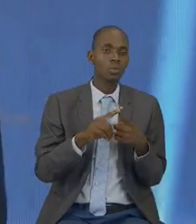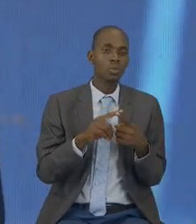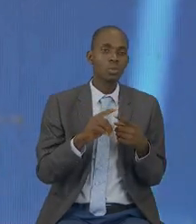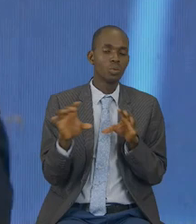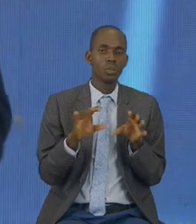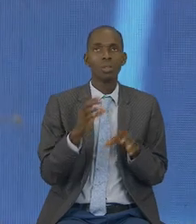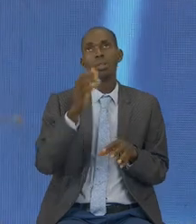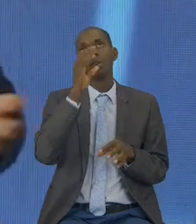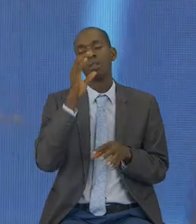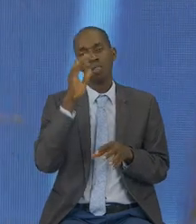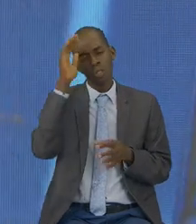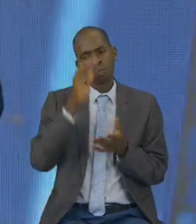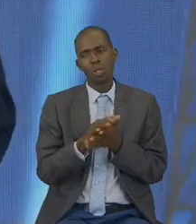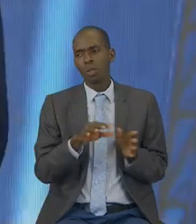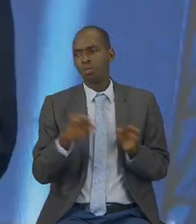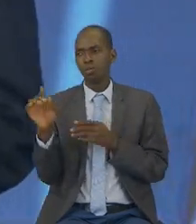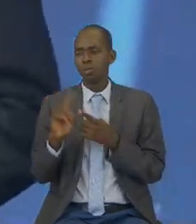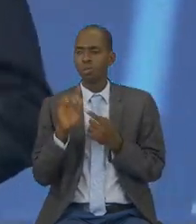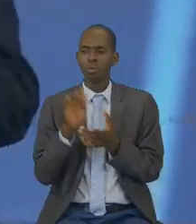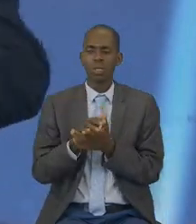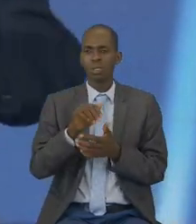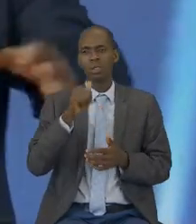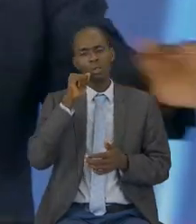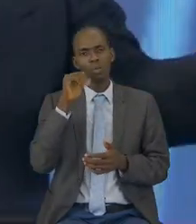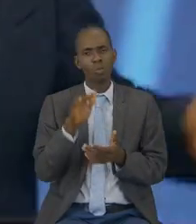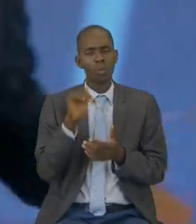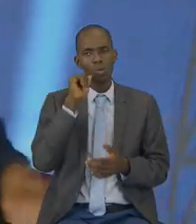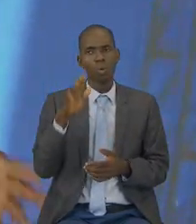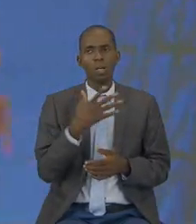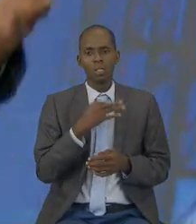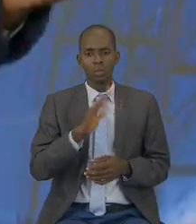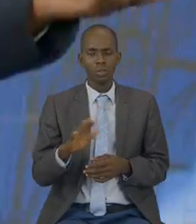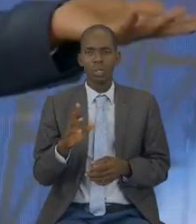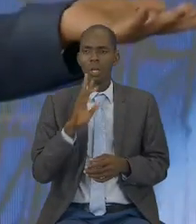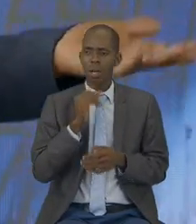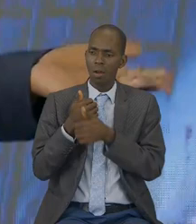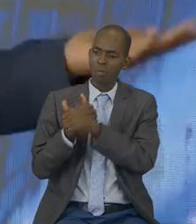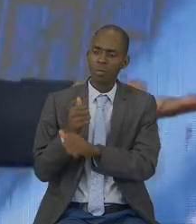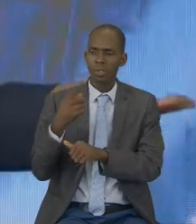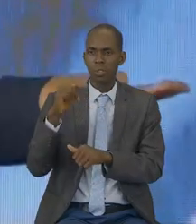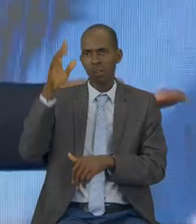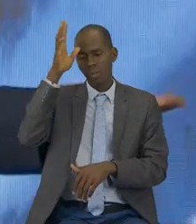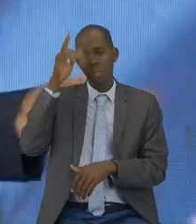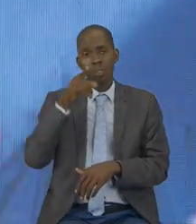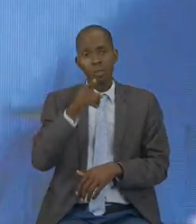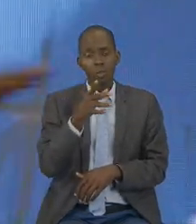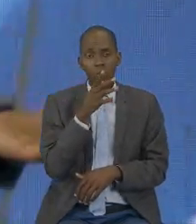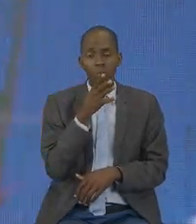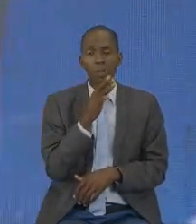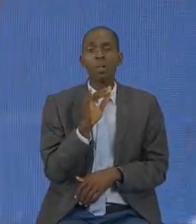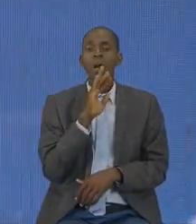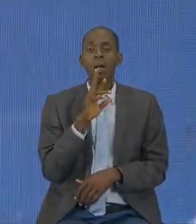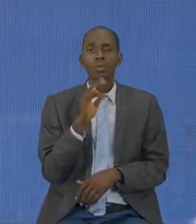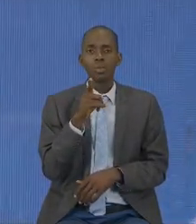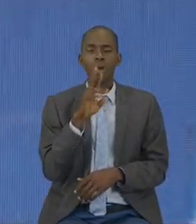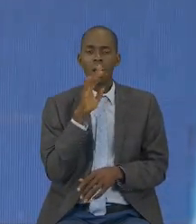know, another woman, is messing up his life, and the children are taking after their father, and you are the priestess there, and you are